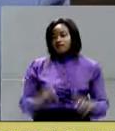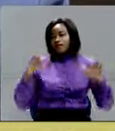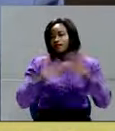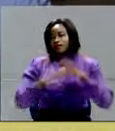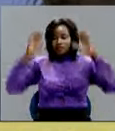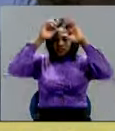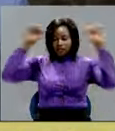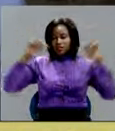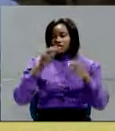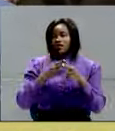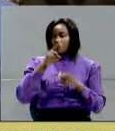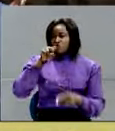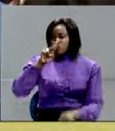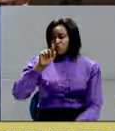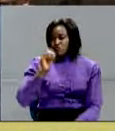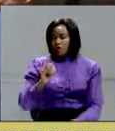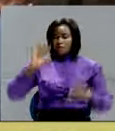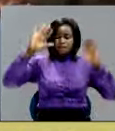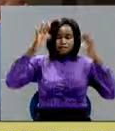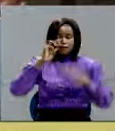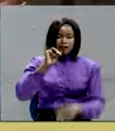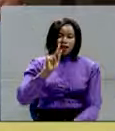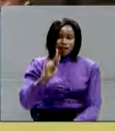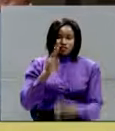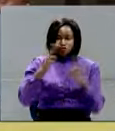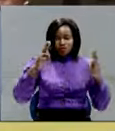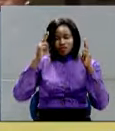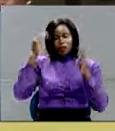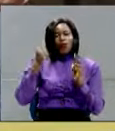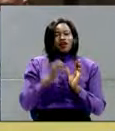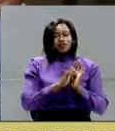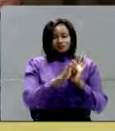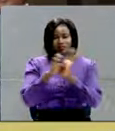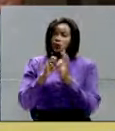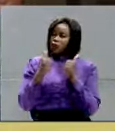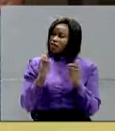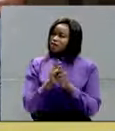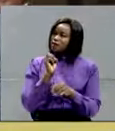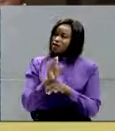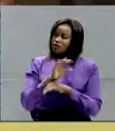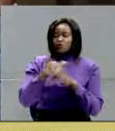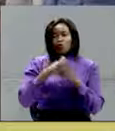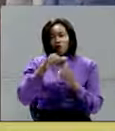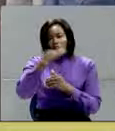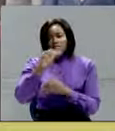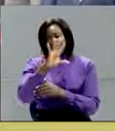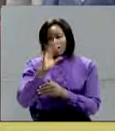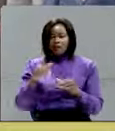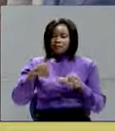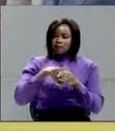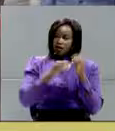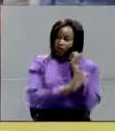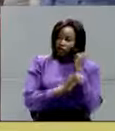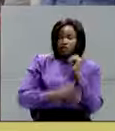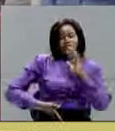William Ruto applauded Makerere University for the gesture and advised all African member states to speed